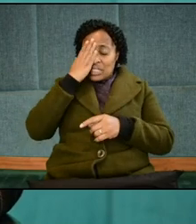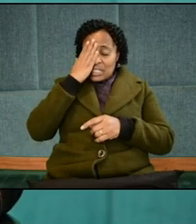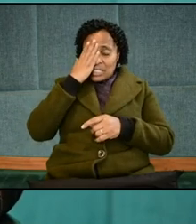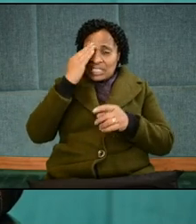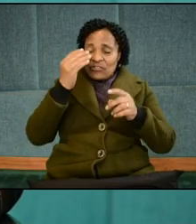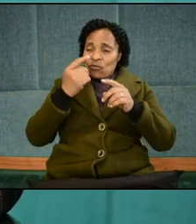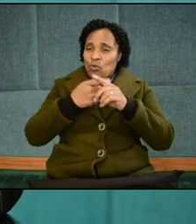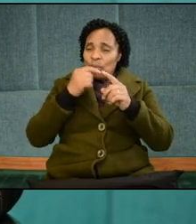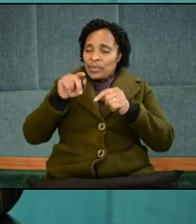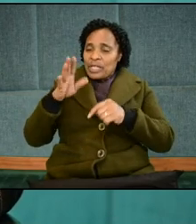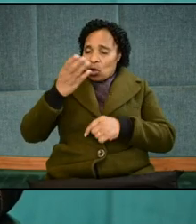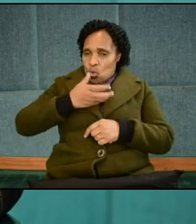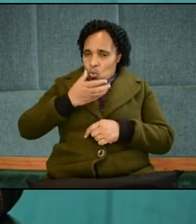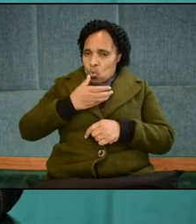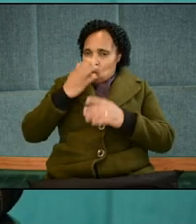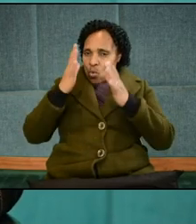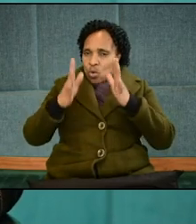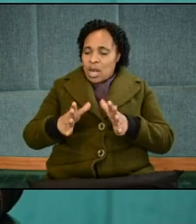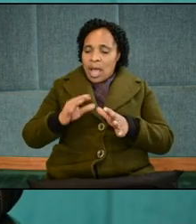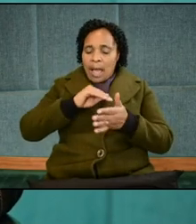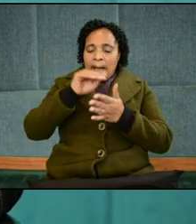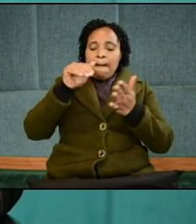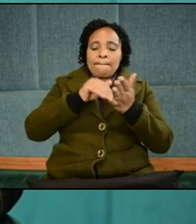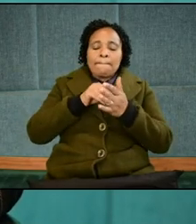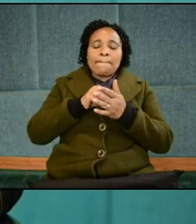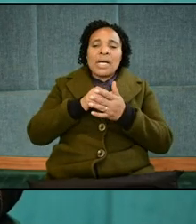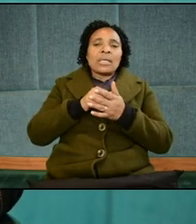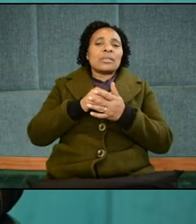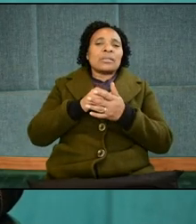for his honor among them,